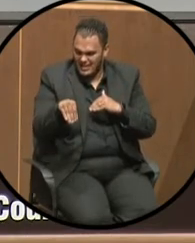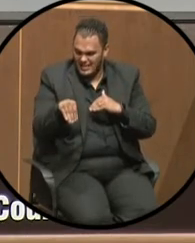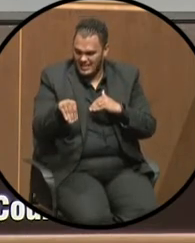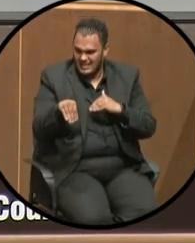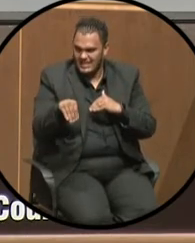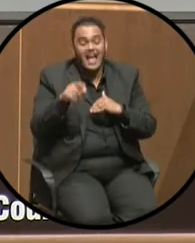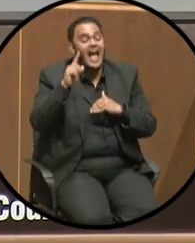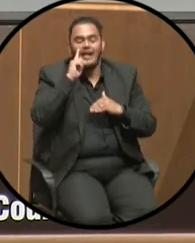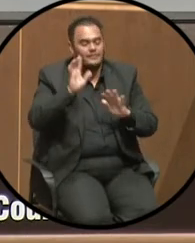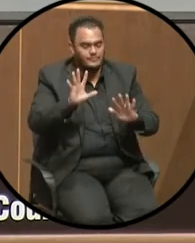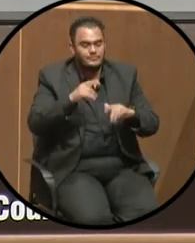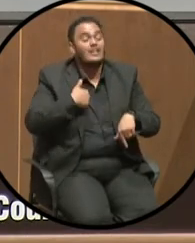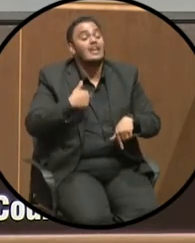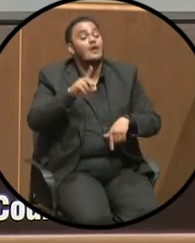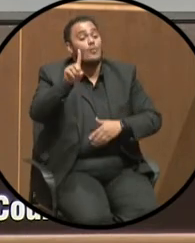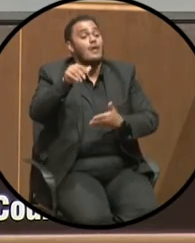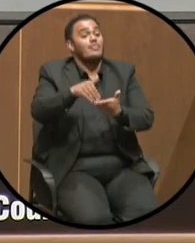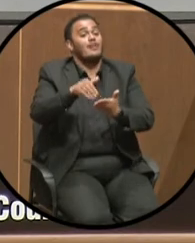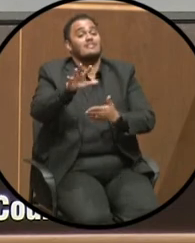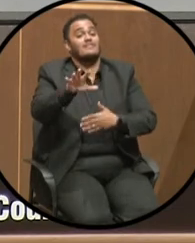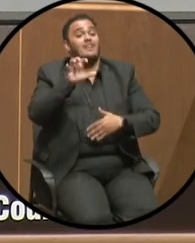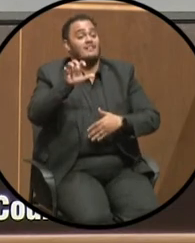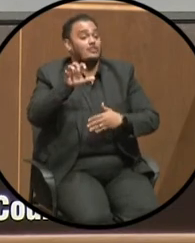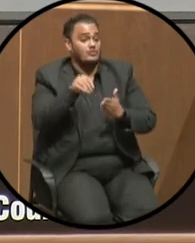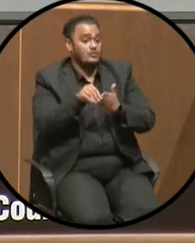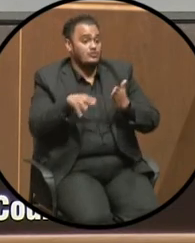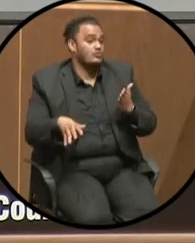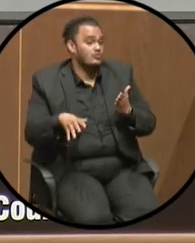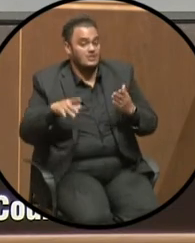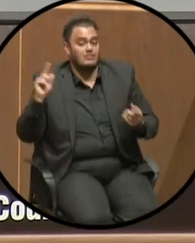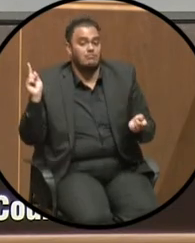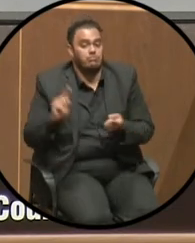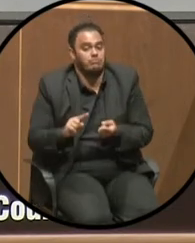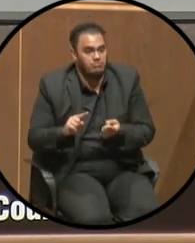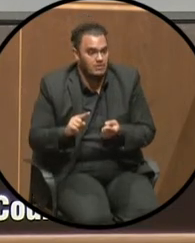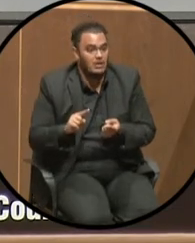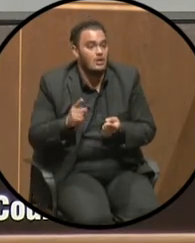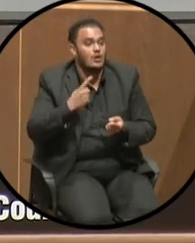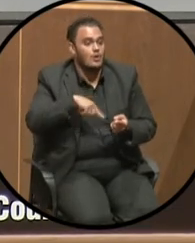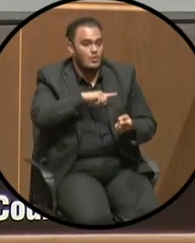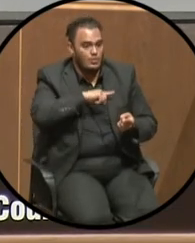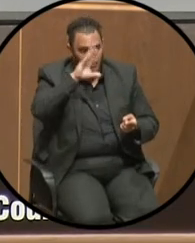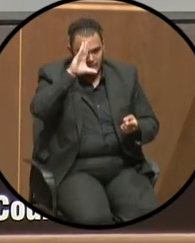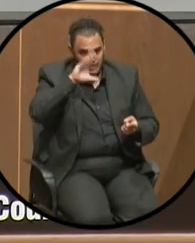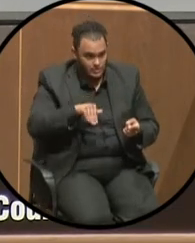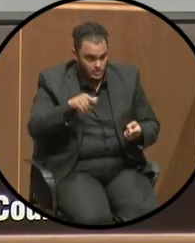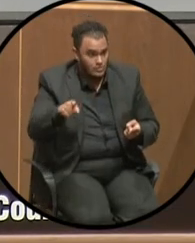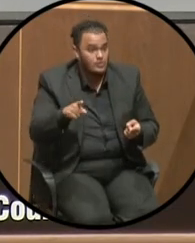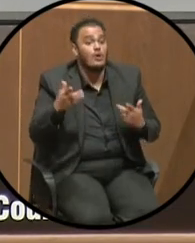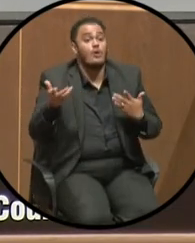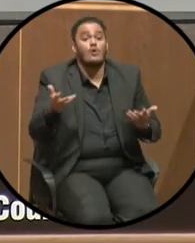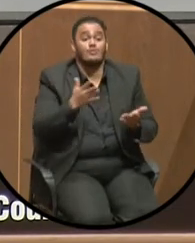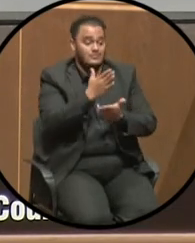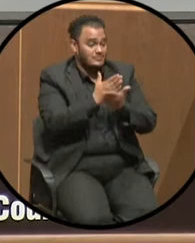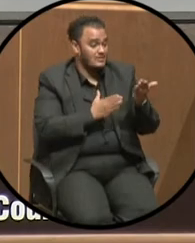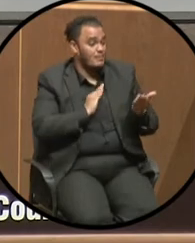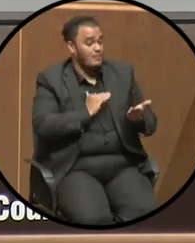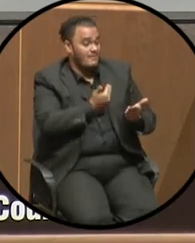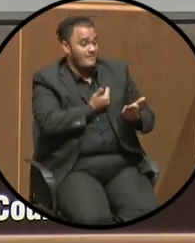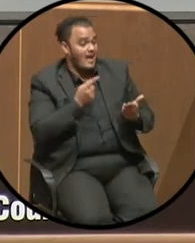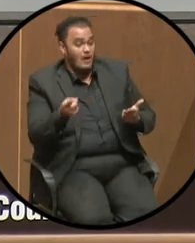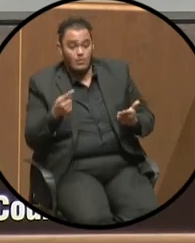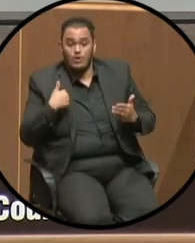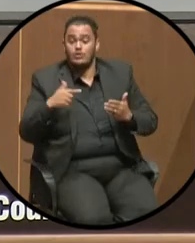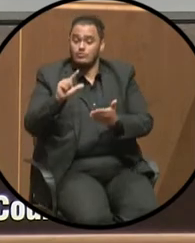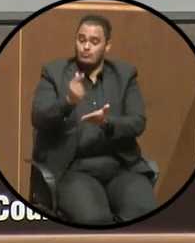They're down 1,500 students when they compare enrollment. We know some of our graduates, if they knew there was a provision for them, would be